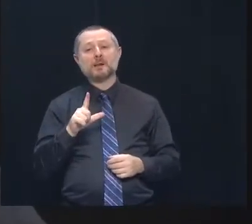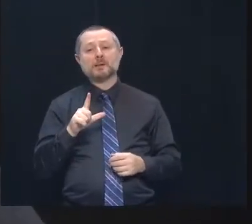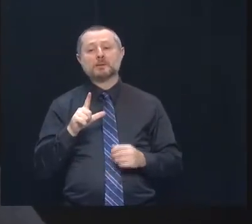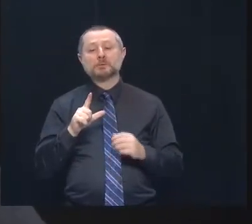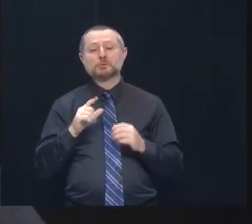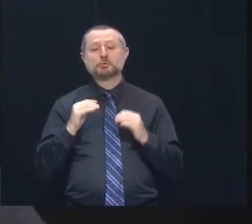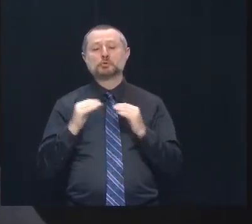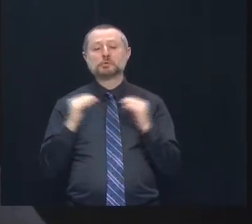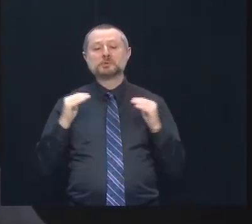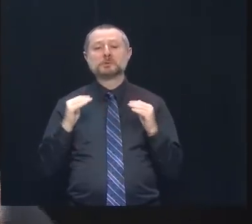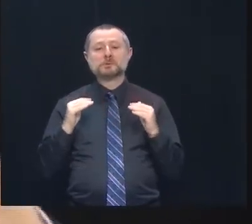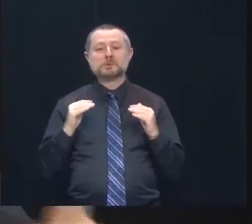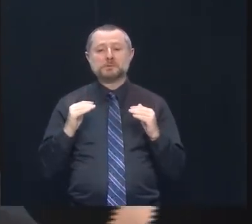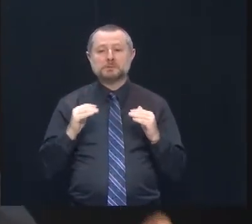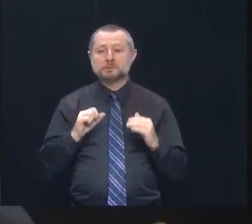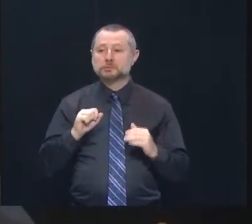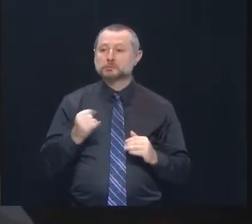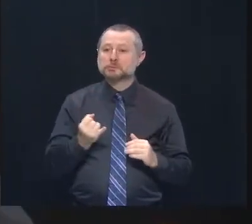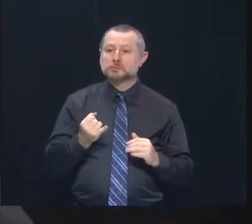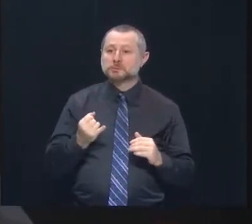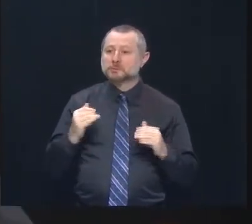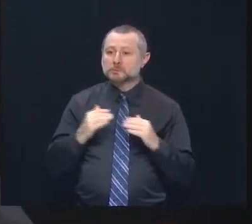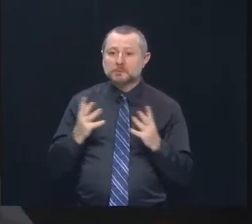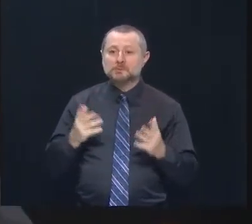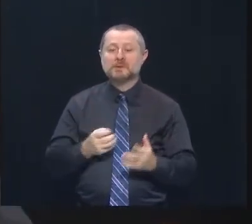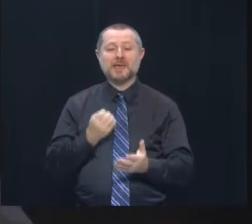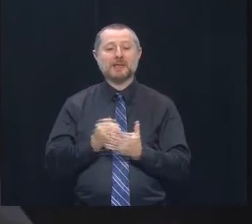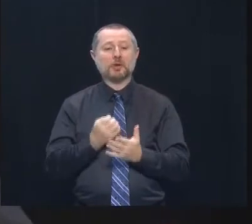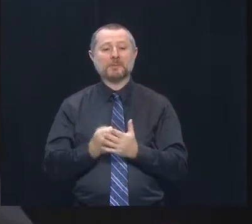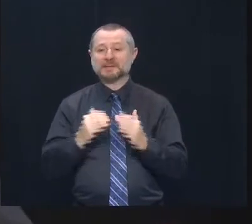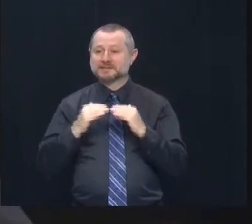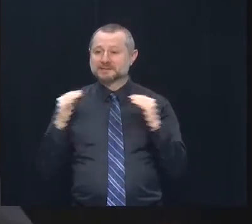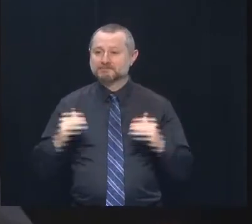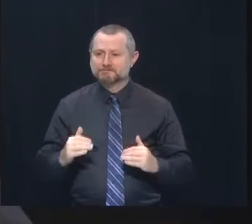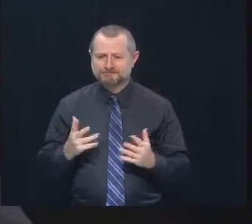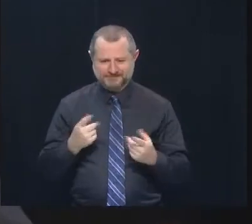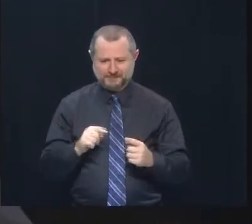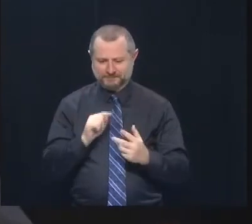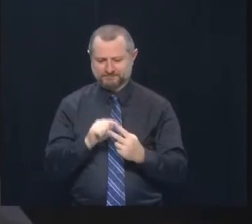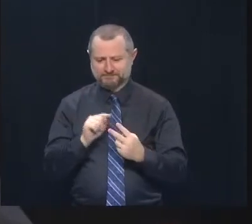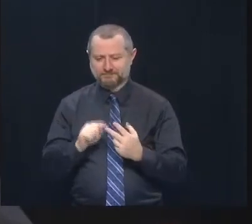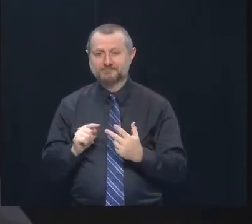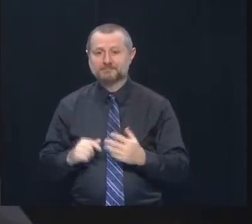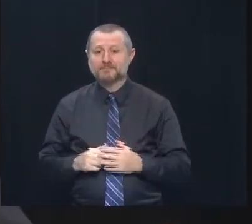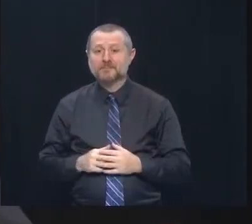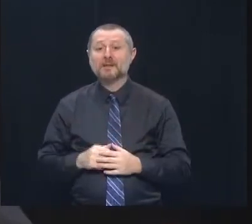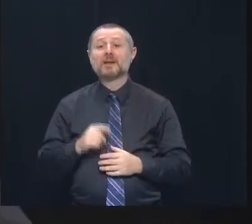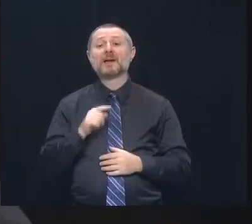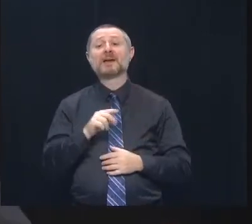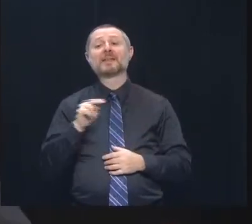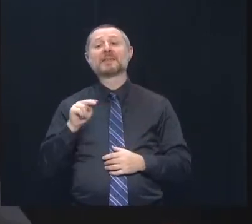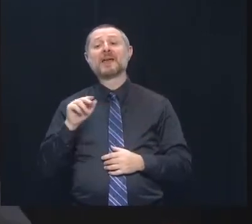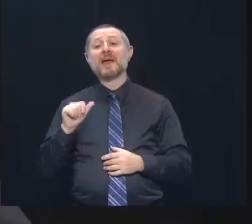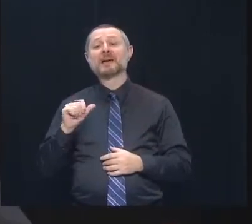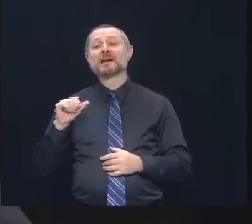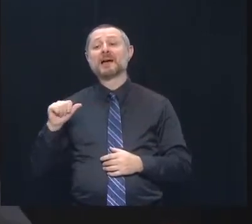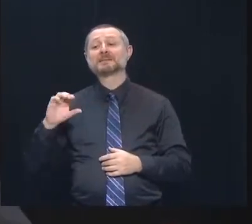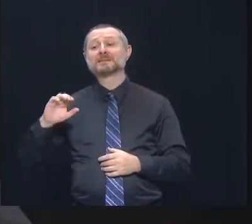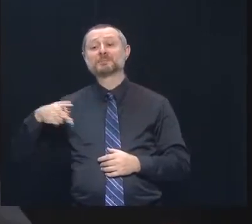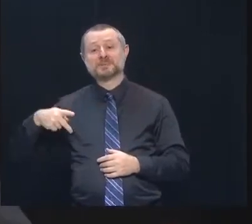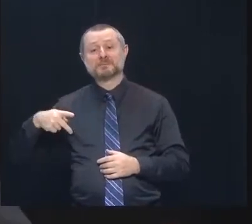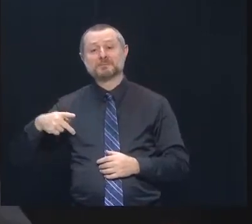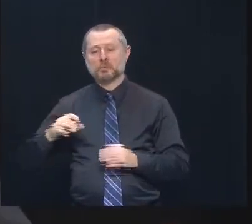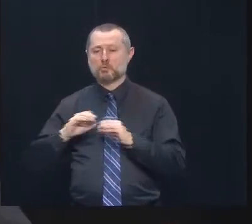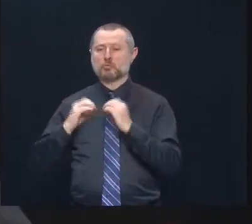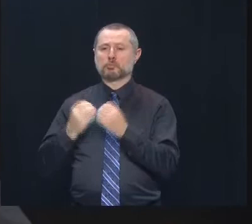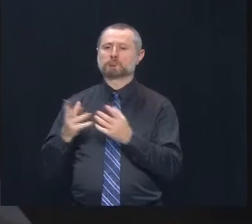The NAACP, any introduction of a vaccine plan devoid of the infrastructure we know is effective within the black community